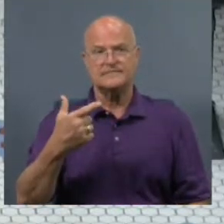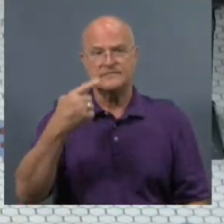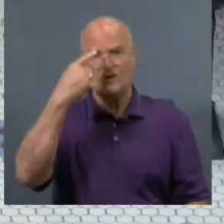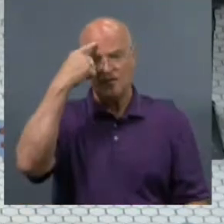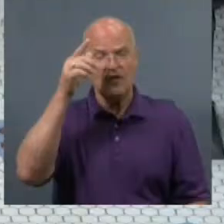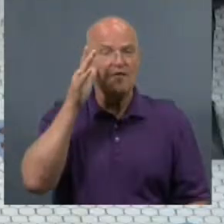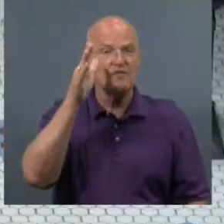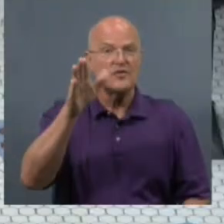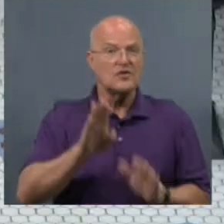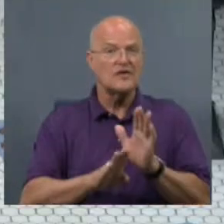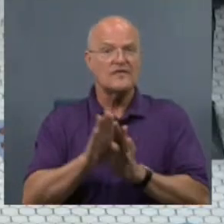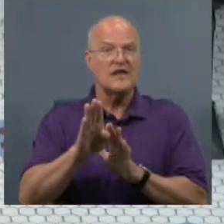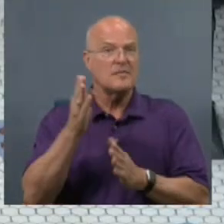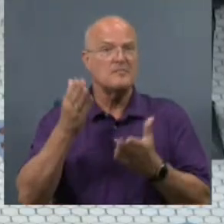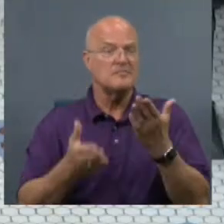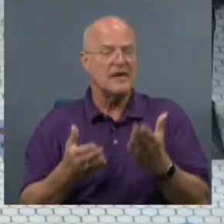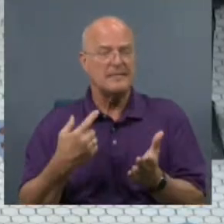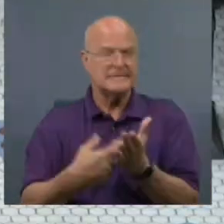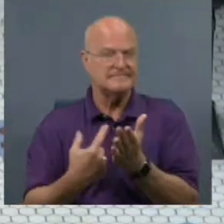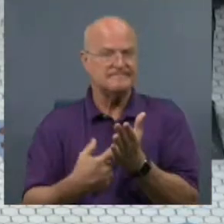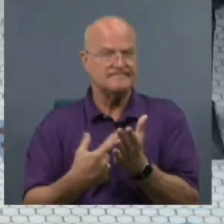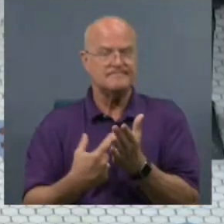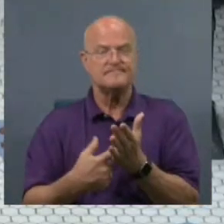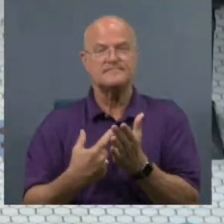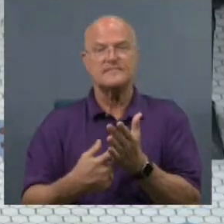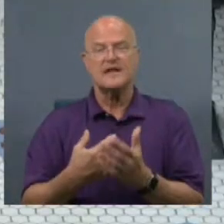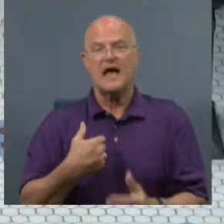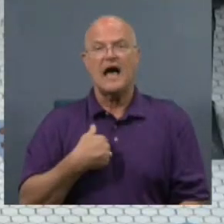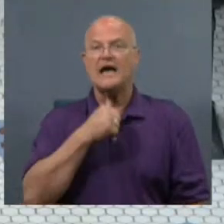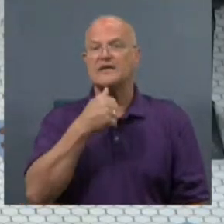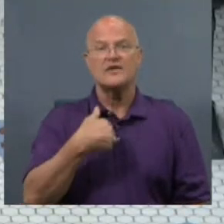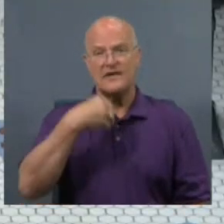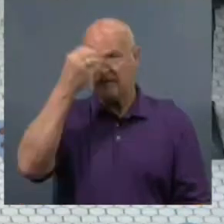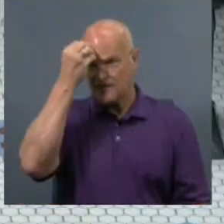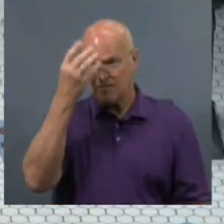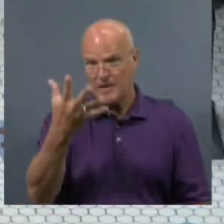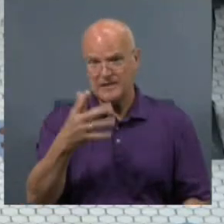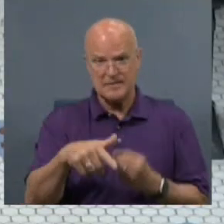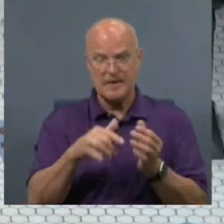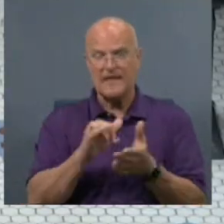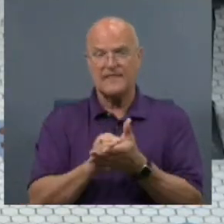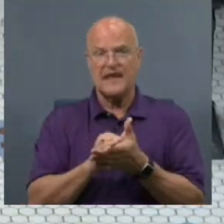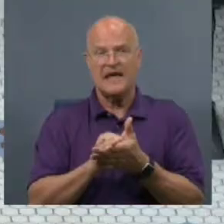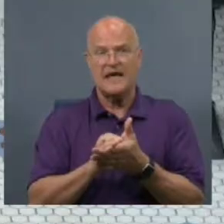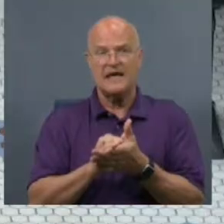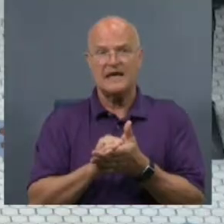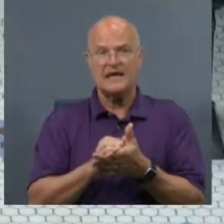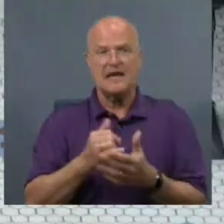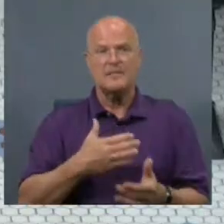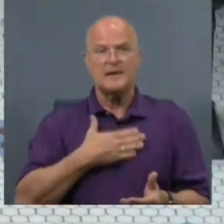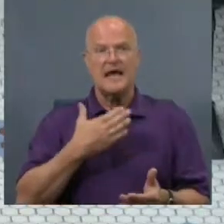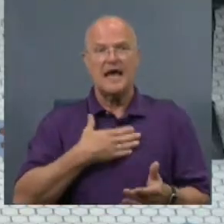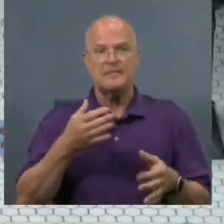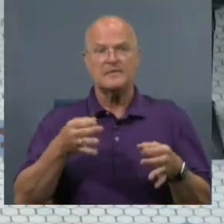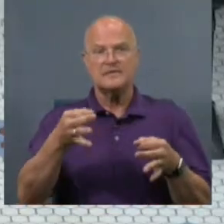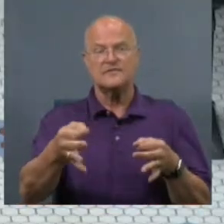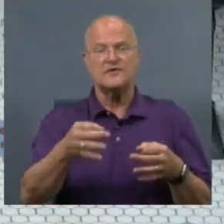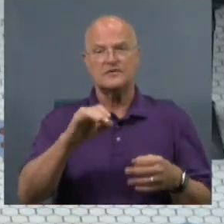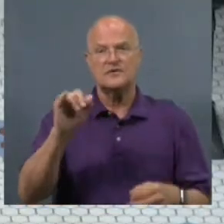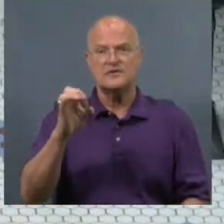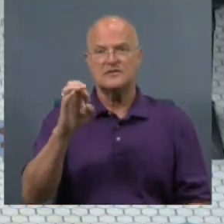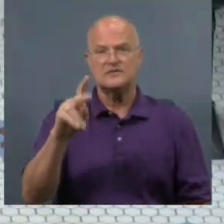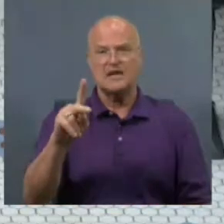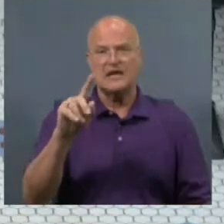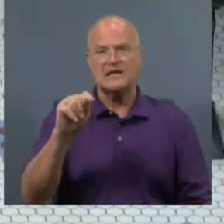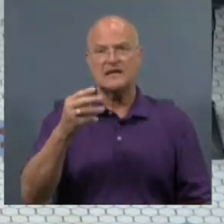For future development that may be contemplated, I don't have information on that, and happy to defer to Jack Thomas